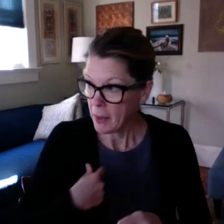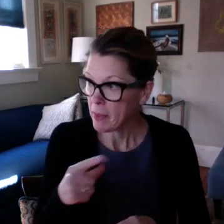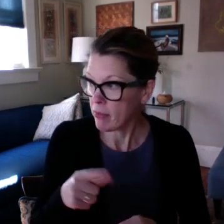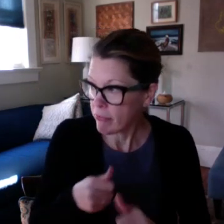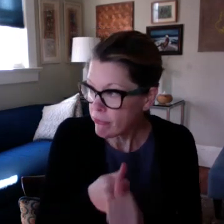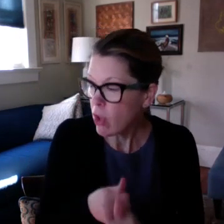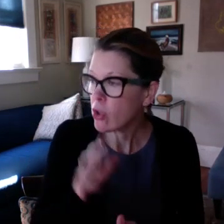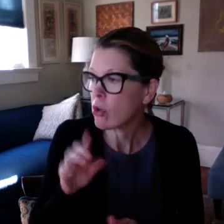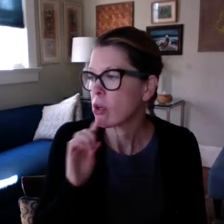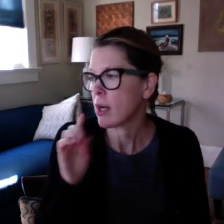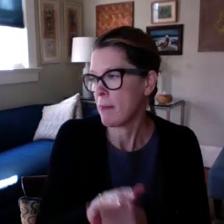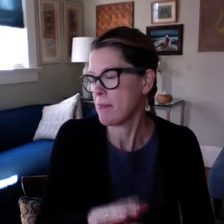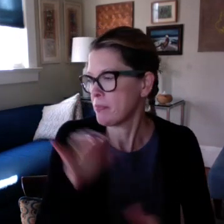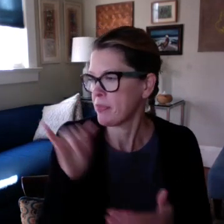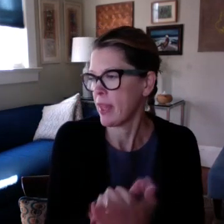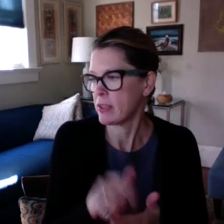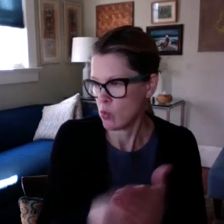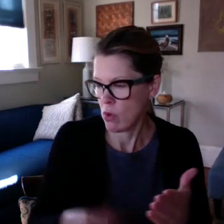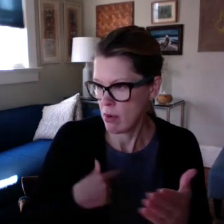commandments, for that is my desire.